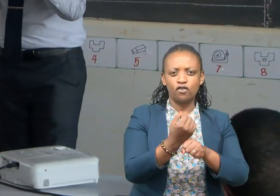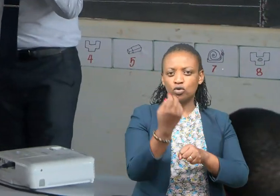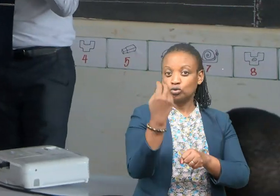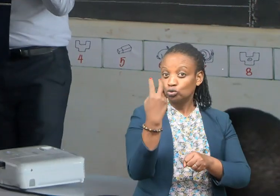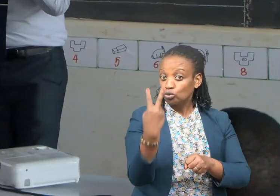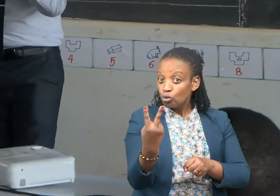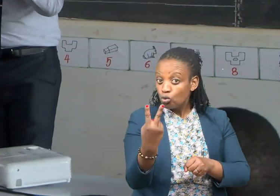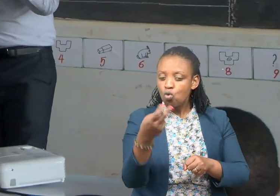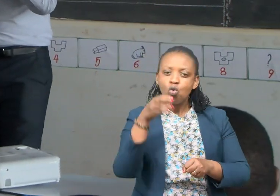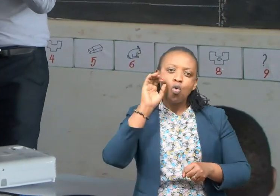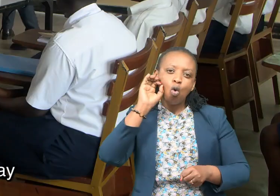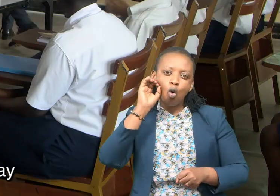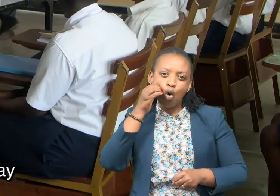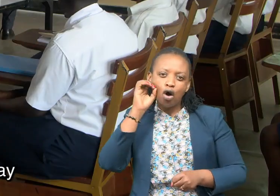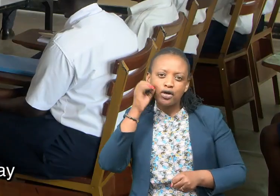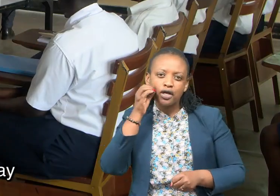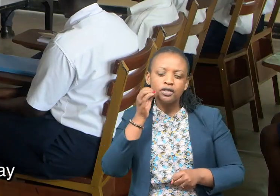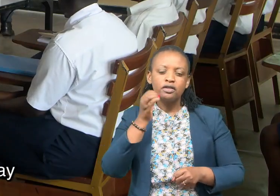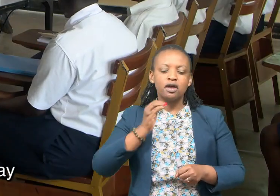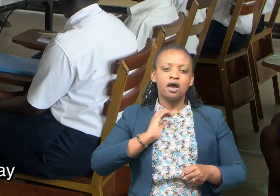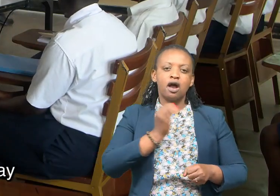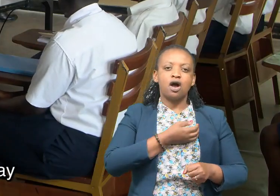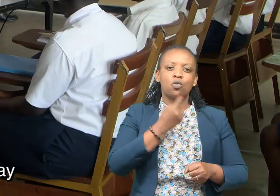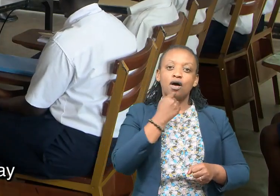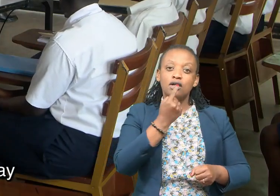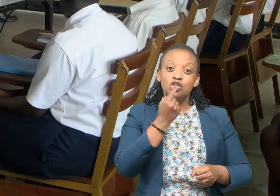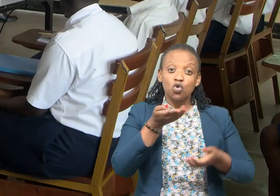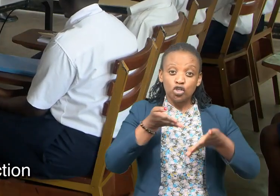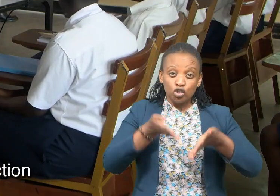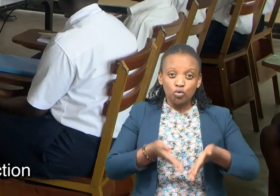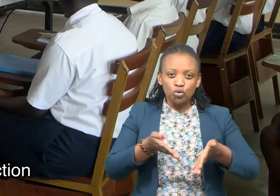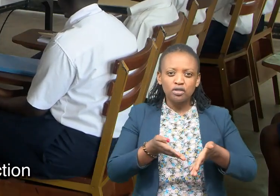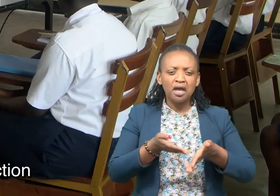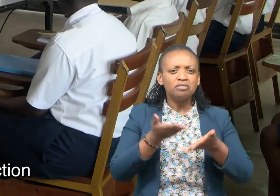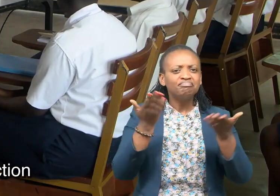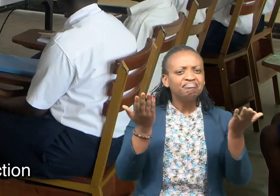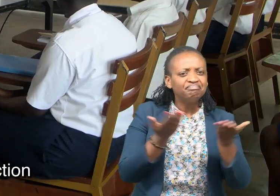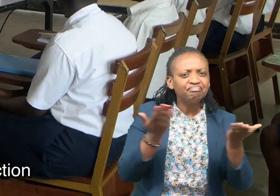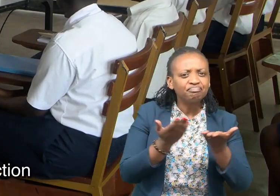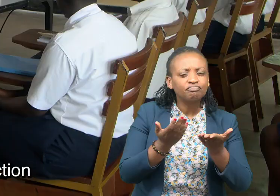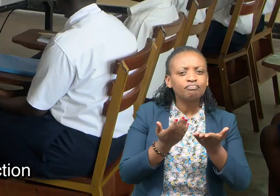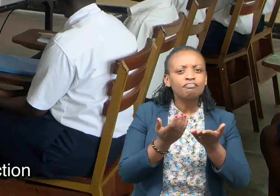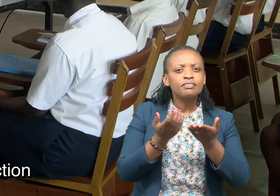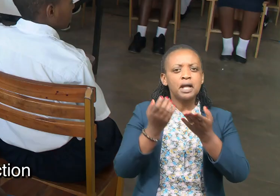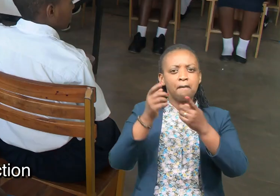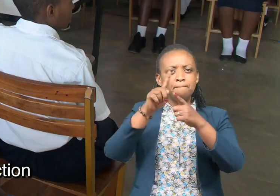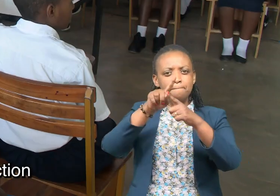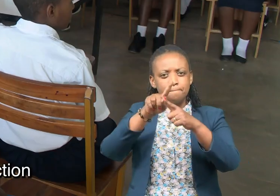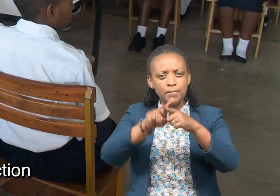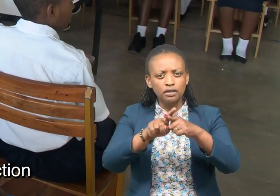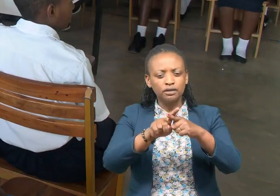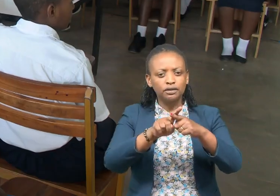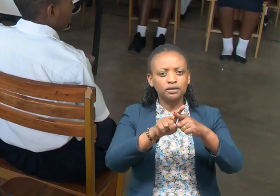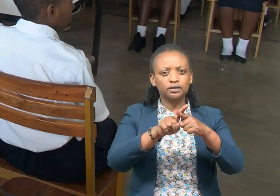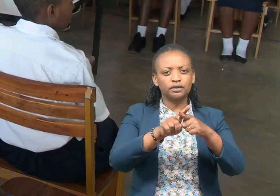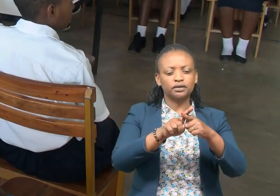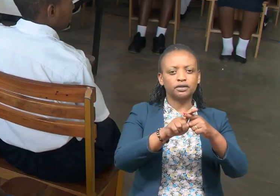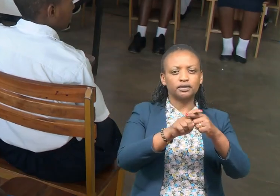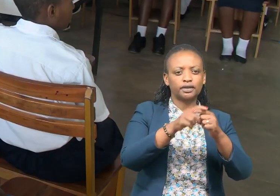2 oranges. Our lesson of today is multiplying a fraction